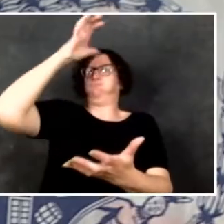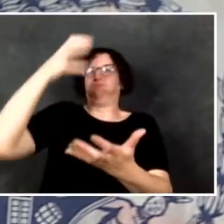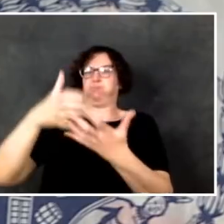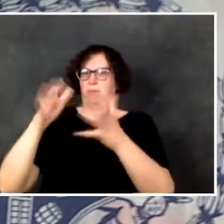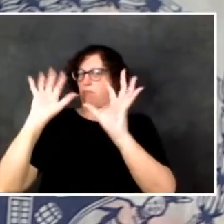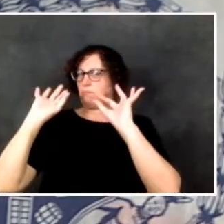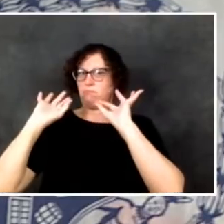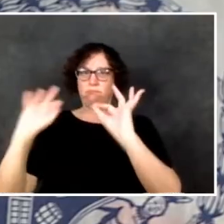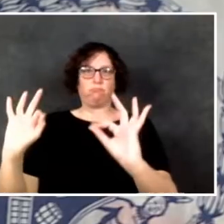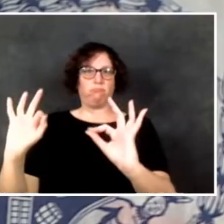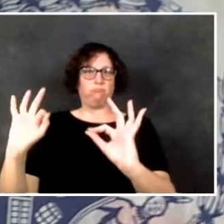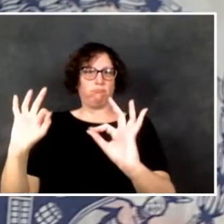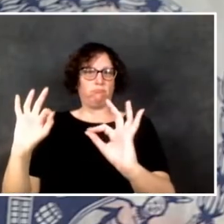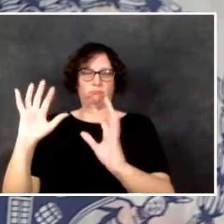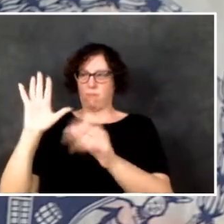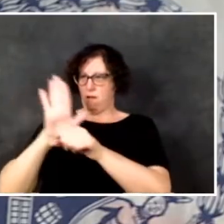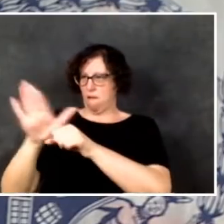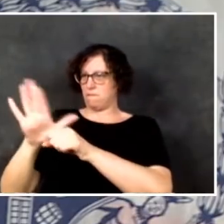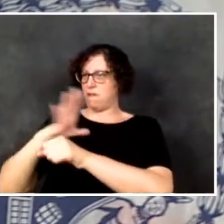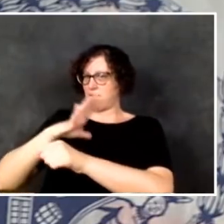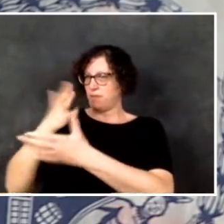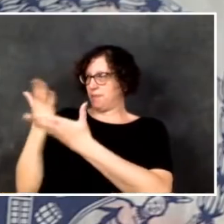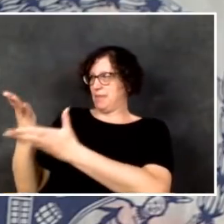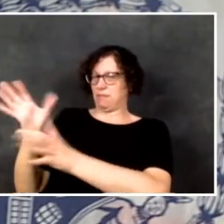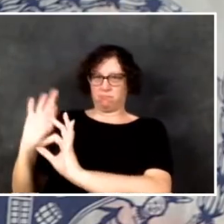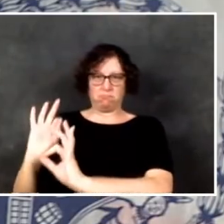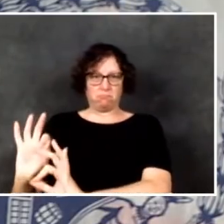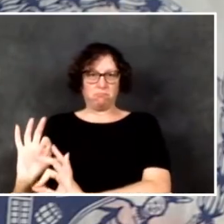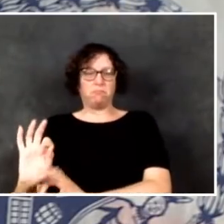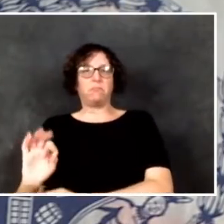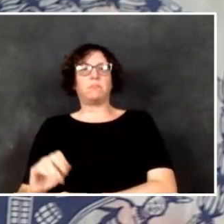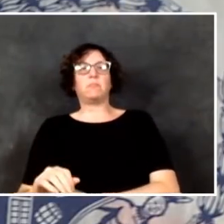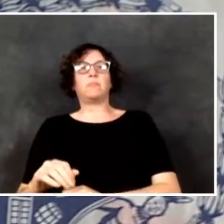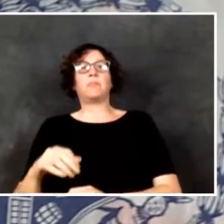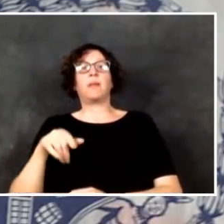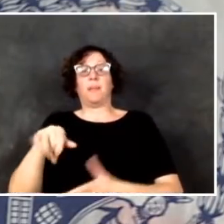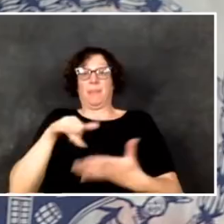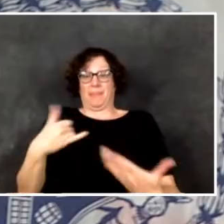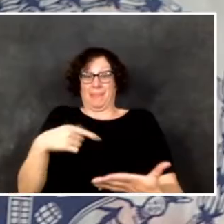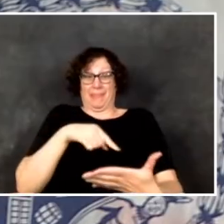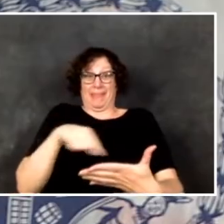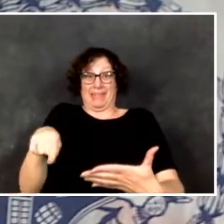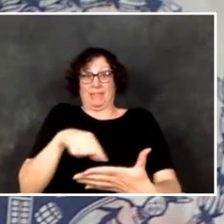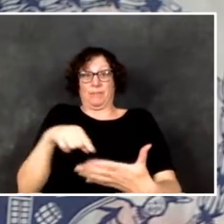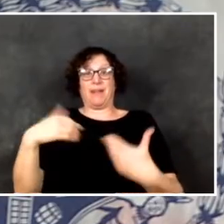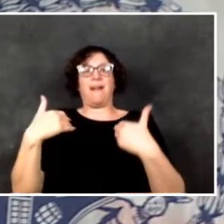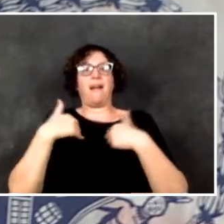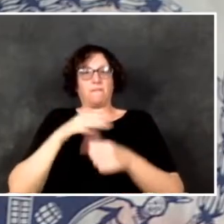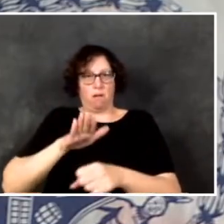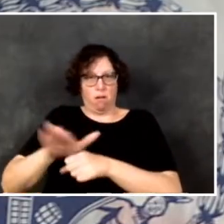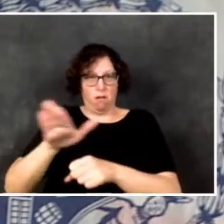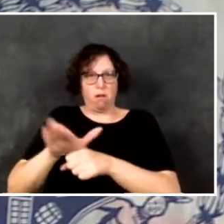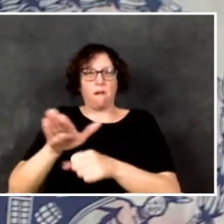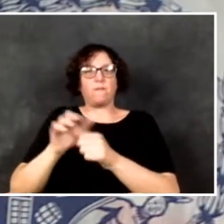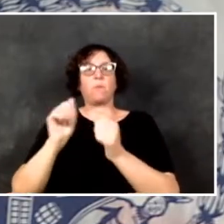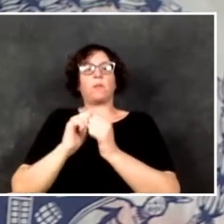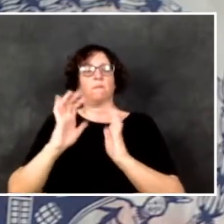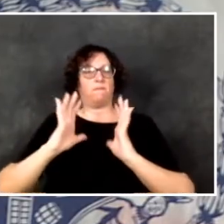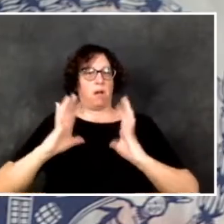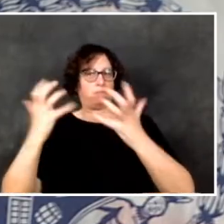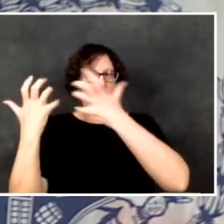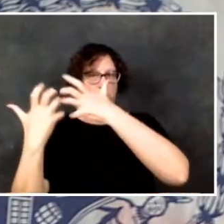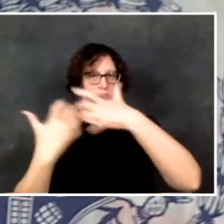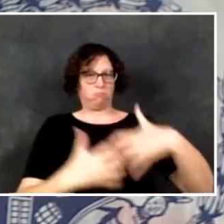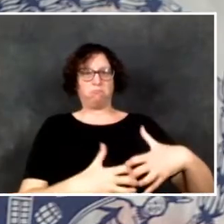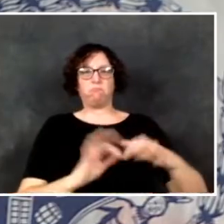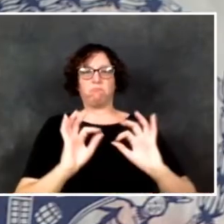I've told you, this week where we stand, which is we will get through, but on a crisis standard. Next week, we still have this coming week again. We will get through